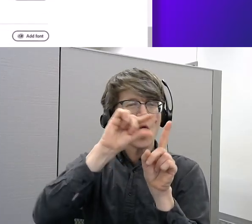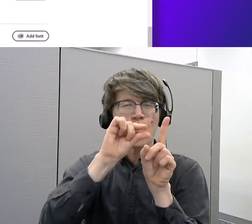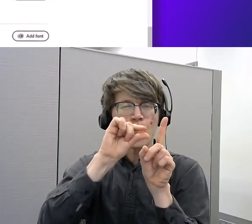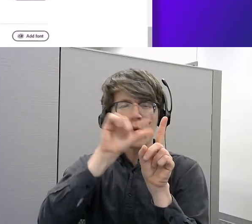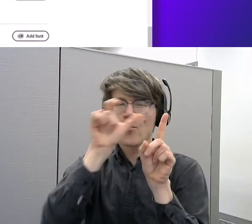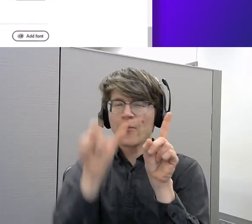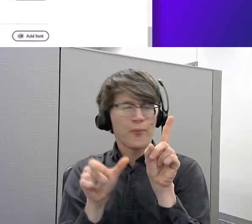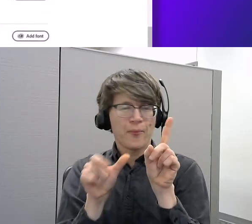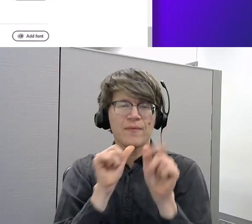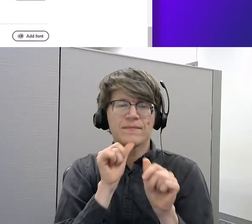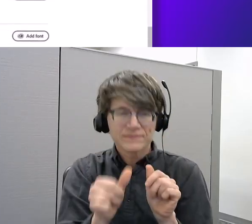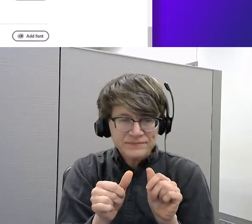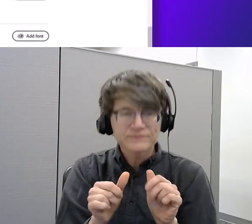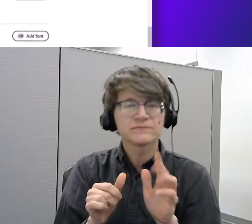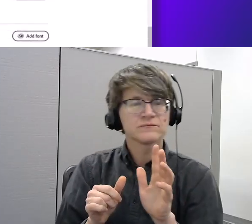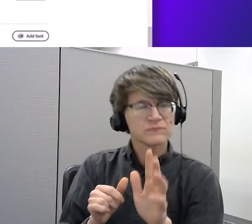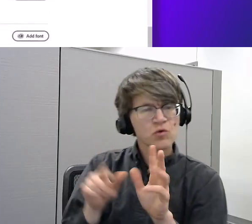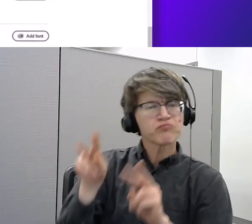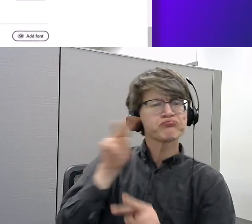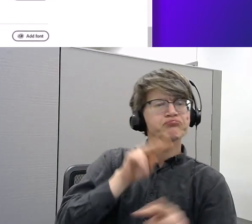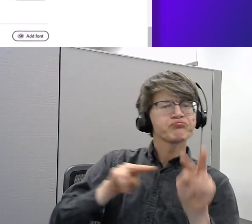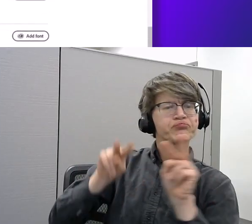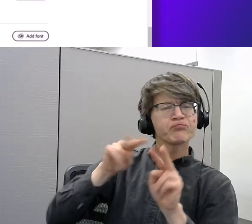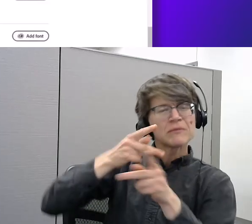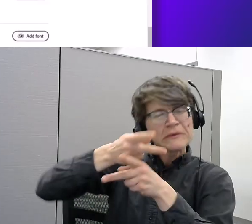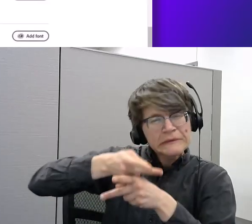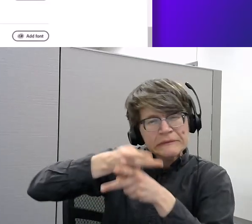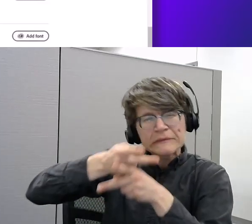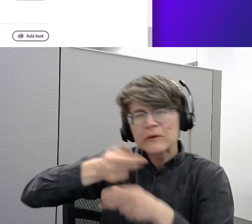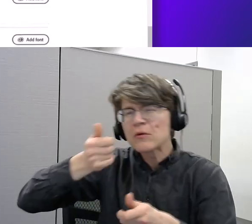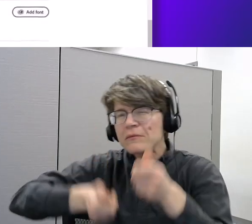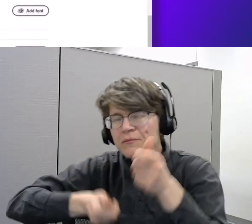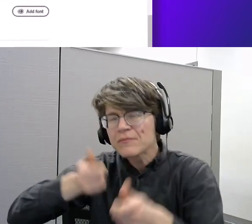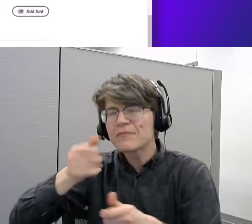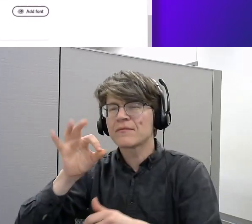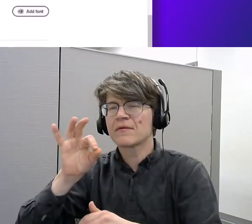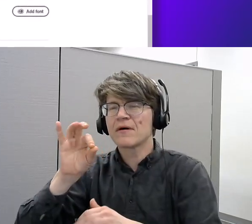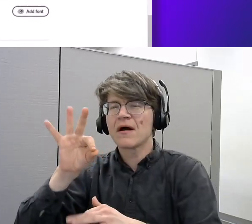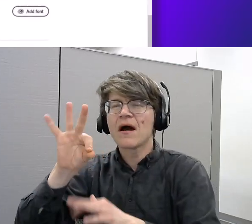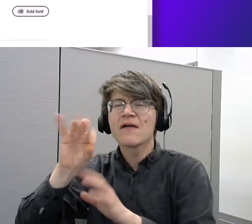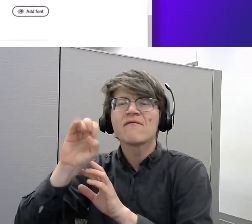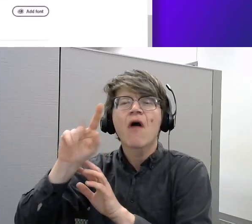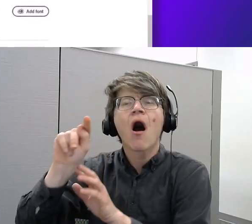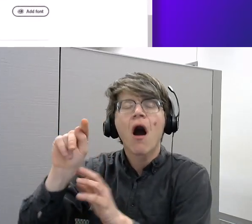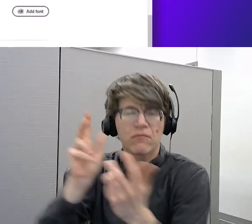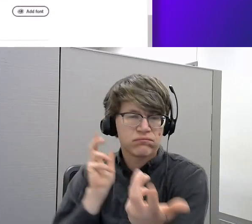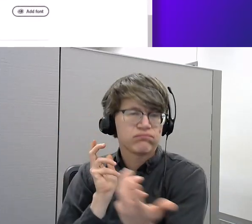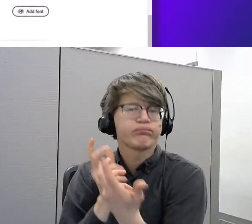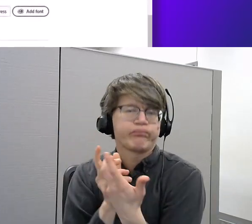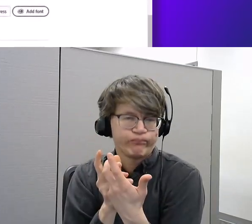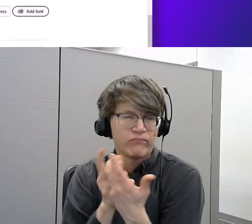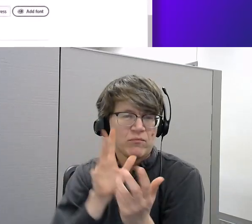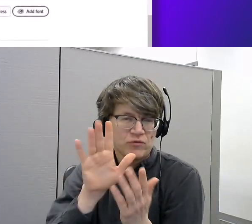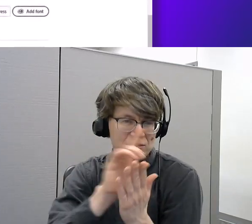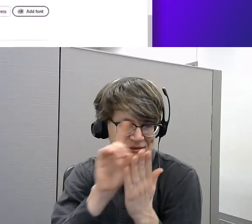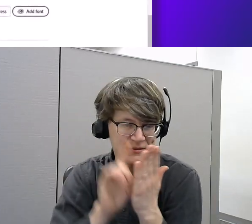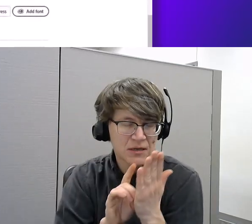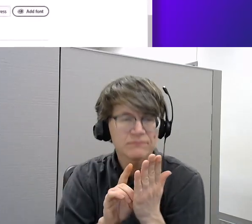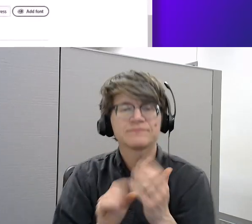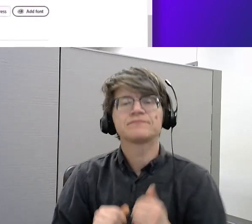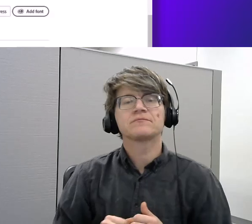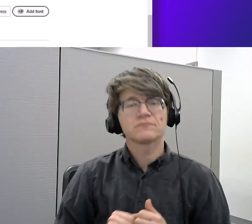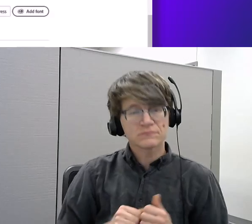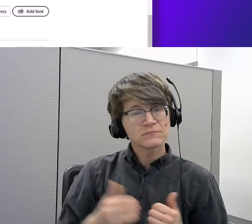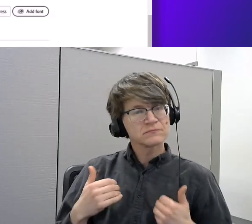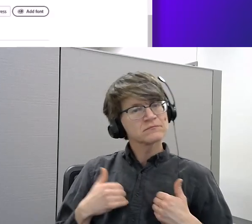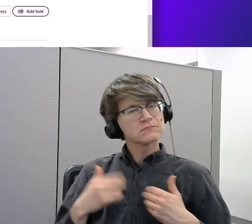want to be cautious about as you're choosing which font within the typeface that you are choosing. In general, when you have